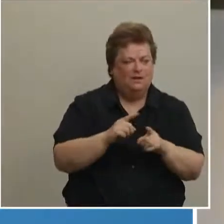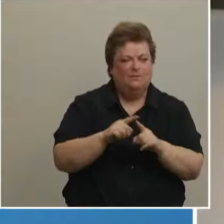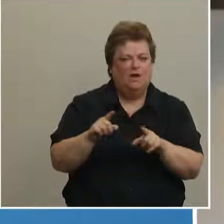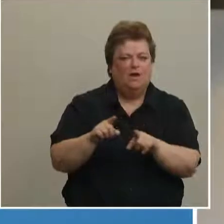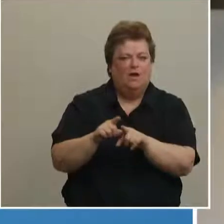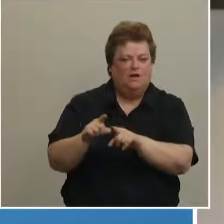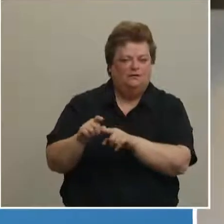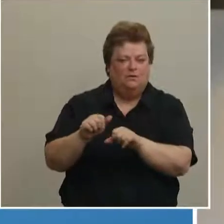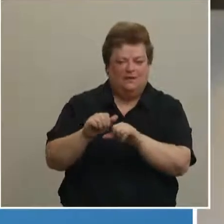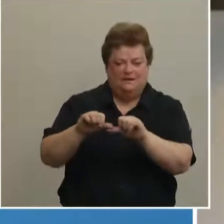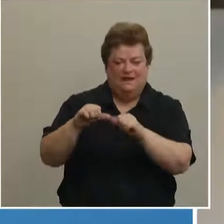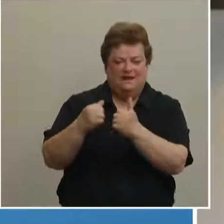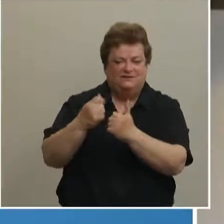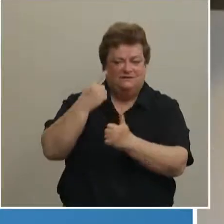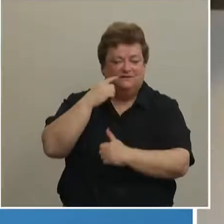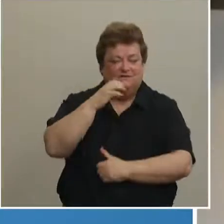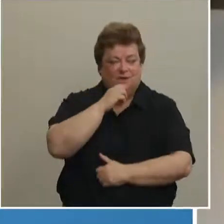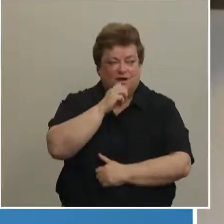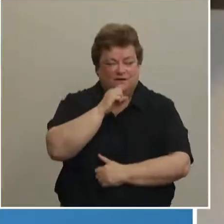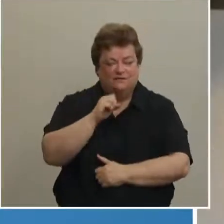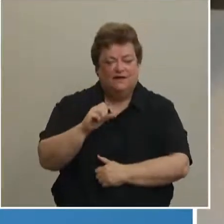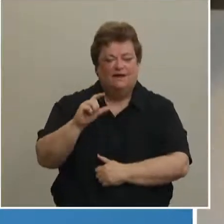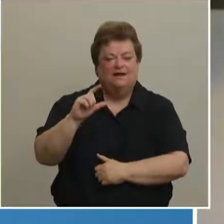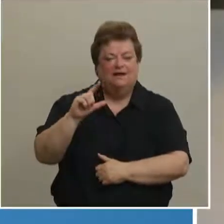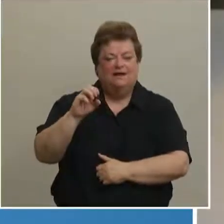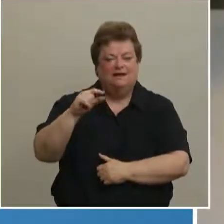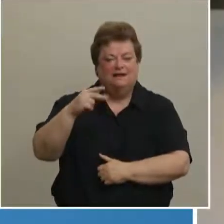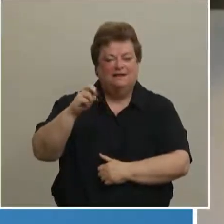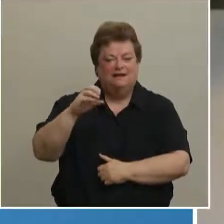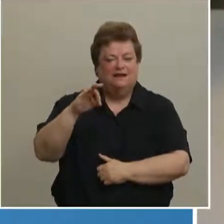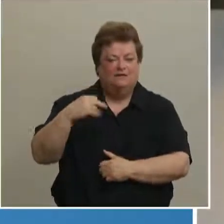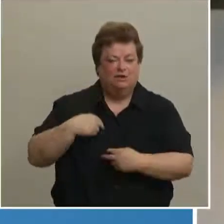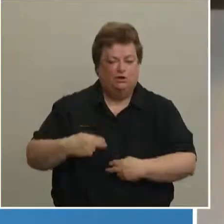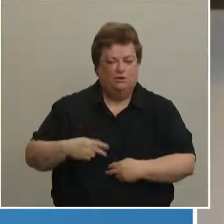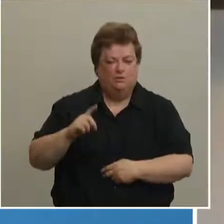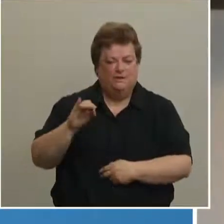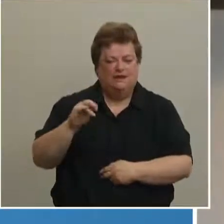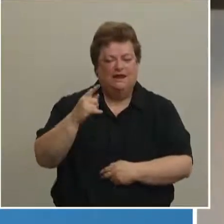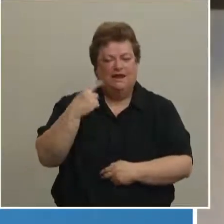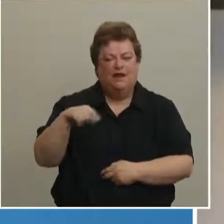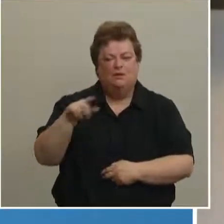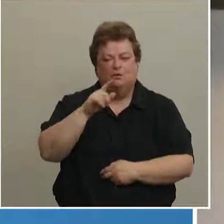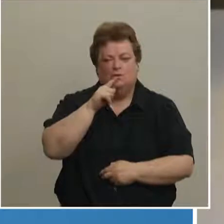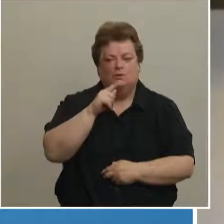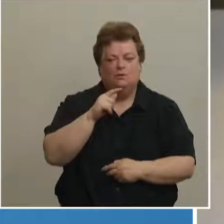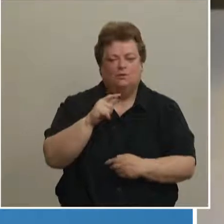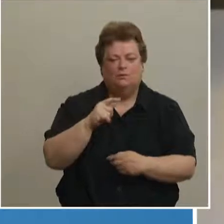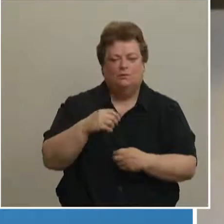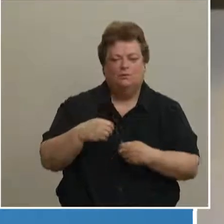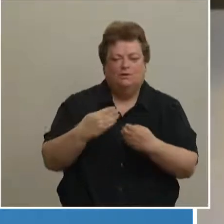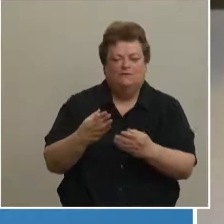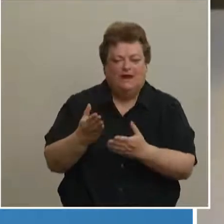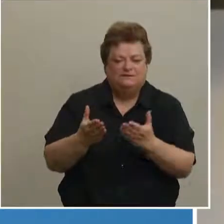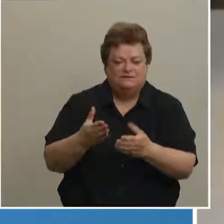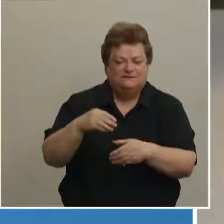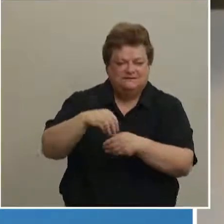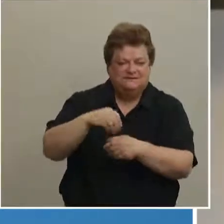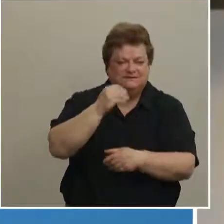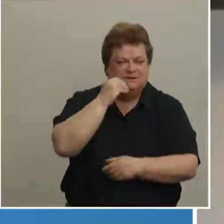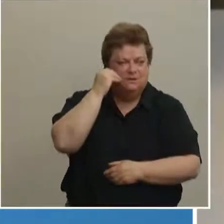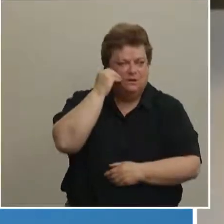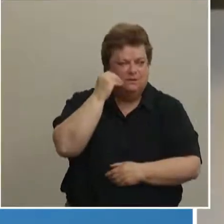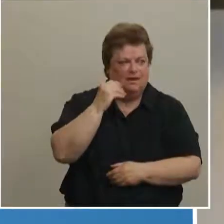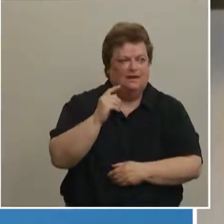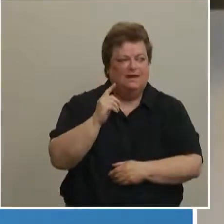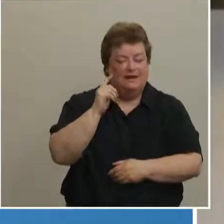on Aging, League of Human Dignity, and lots of home care providers across the city. So later this week, you will begin to